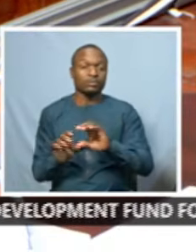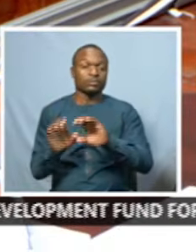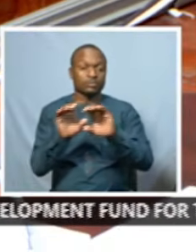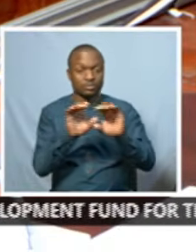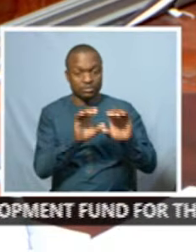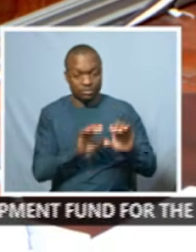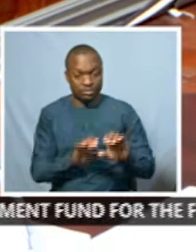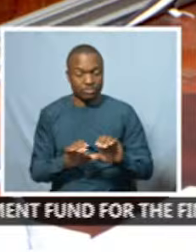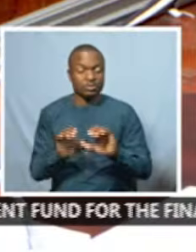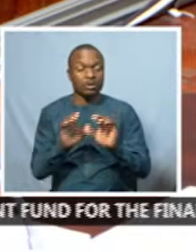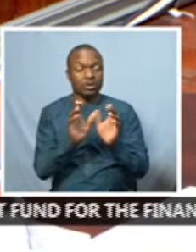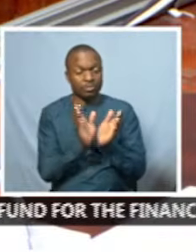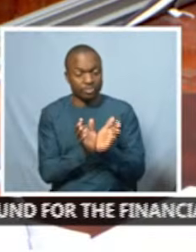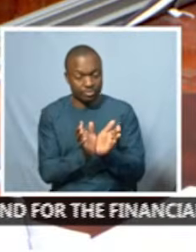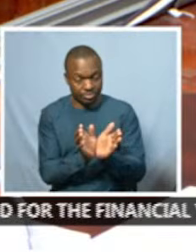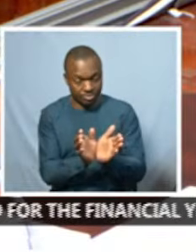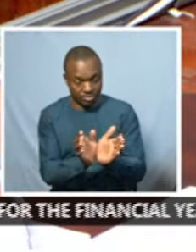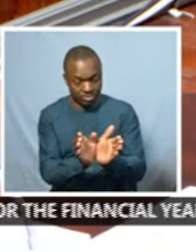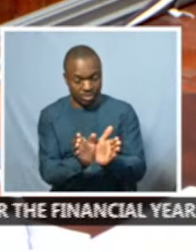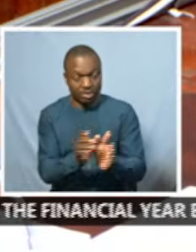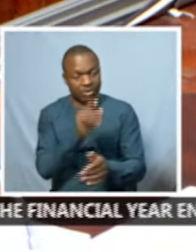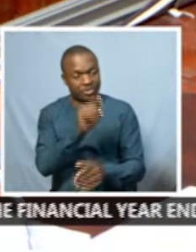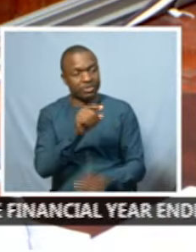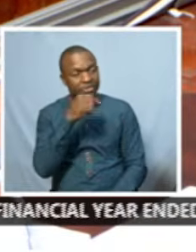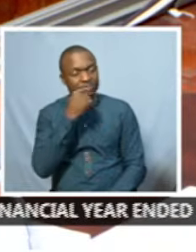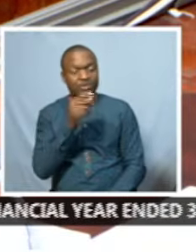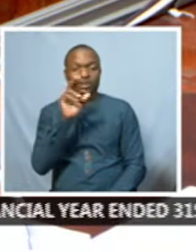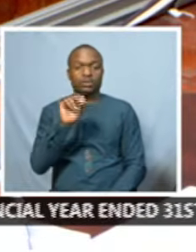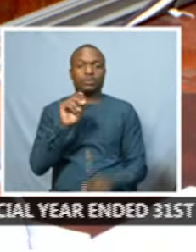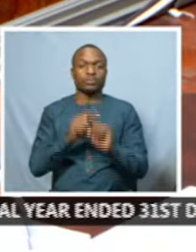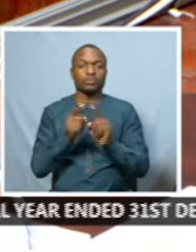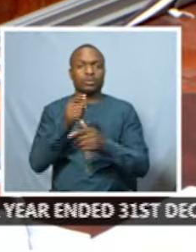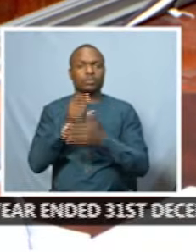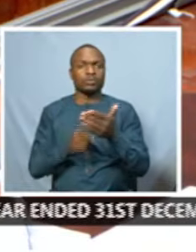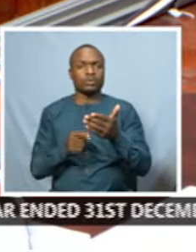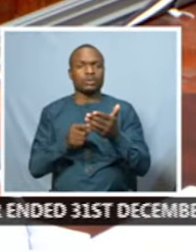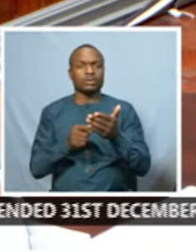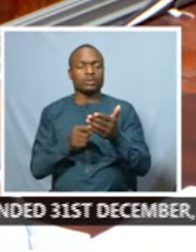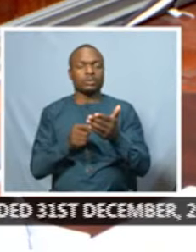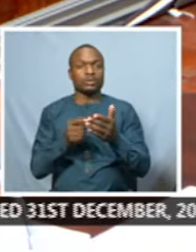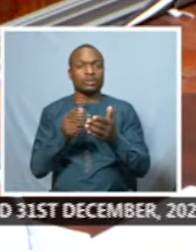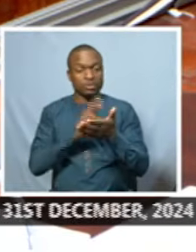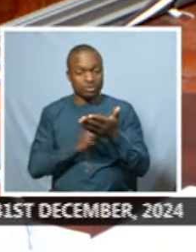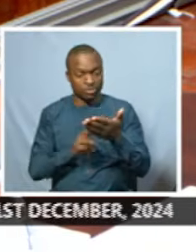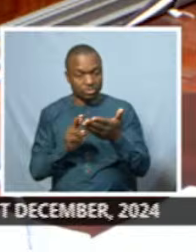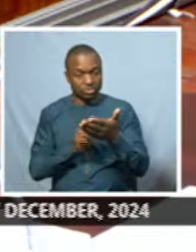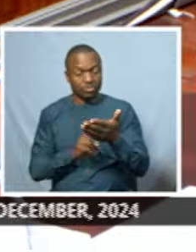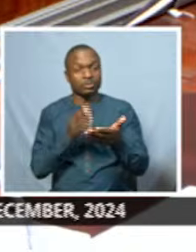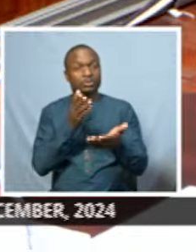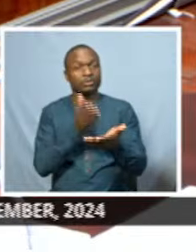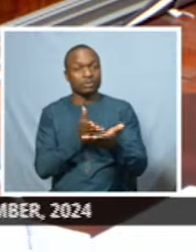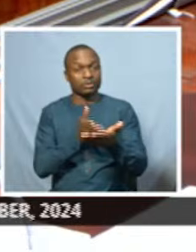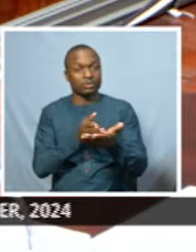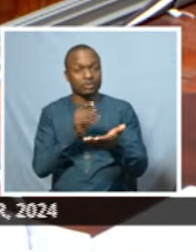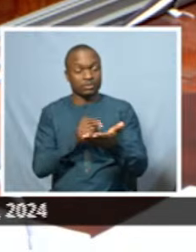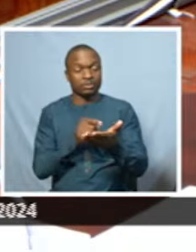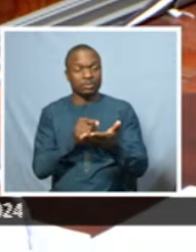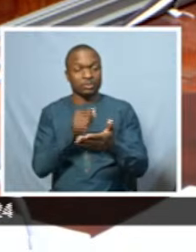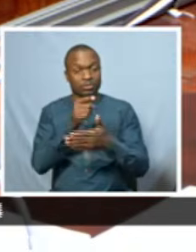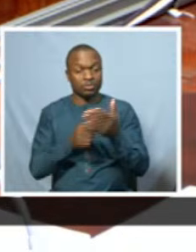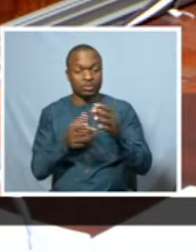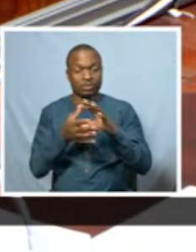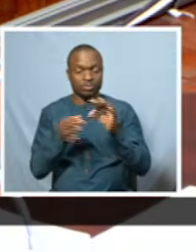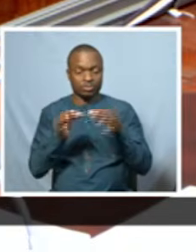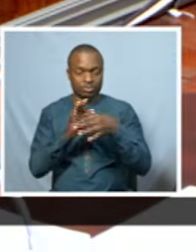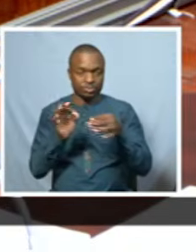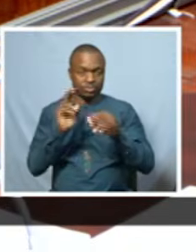grading. Then again, you are saying no, but what's the narration? Can you read that narration? Yes,